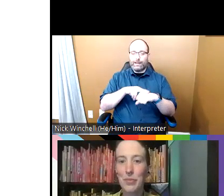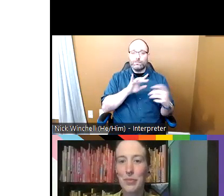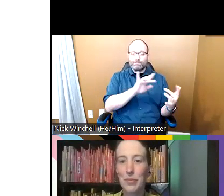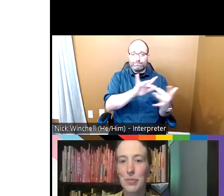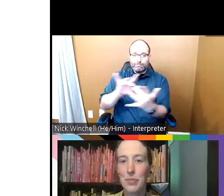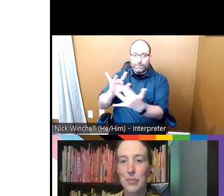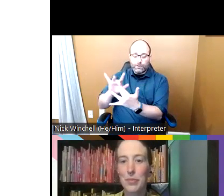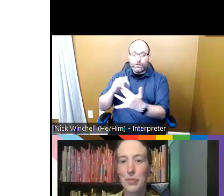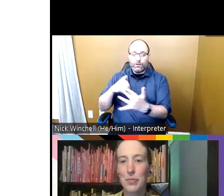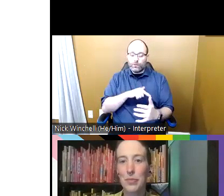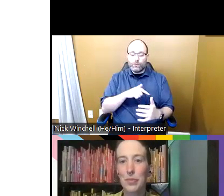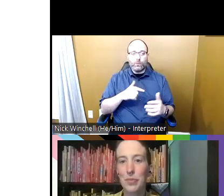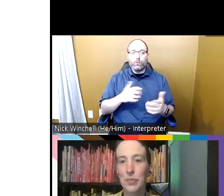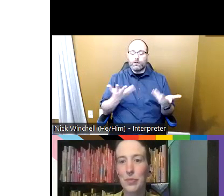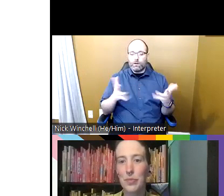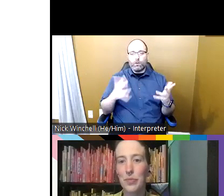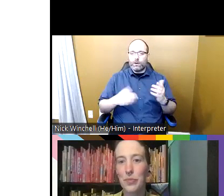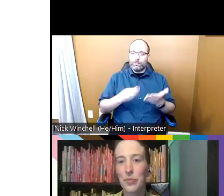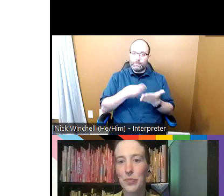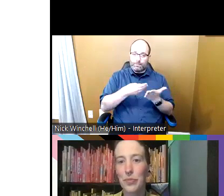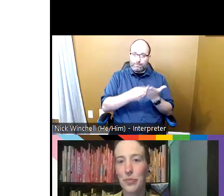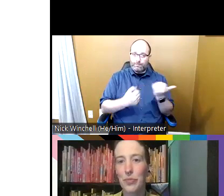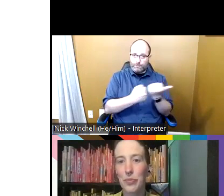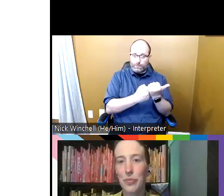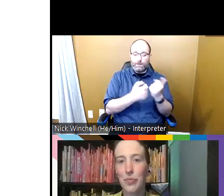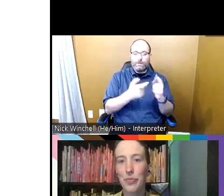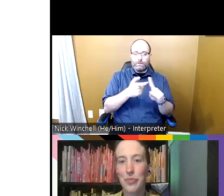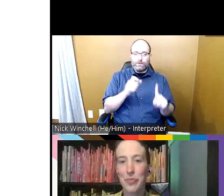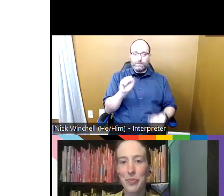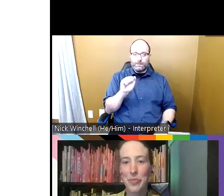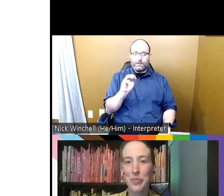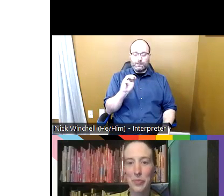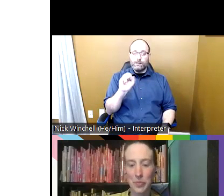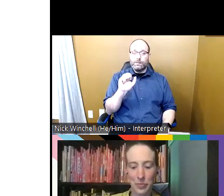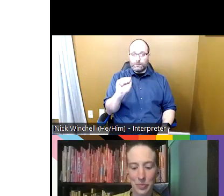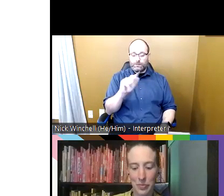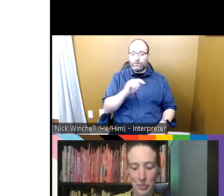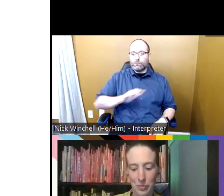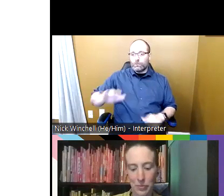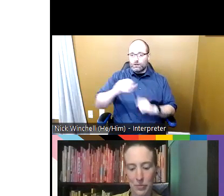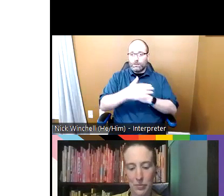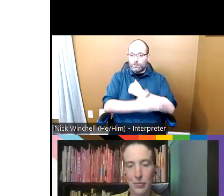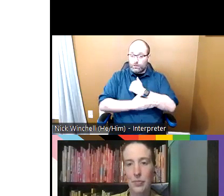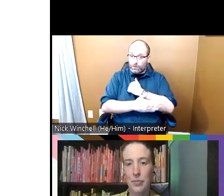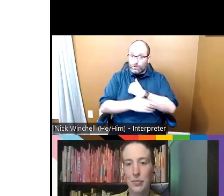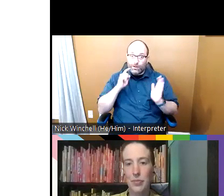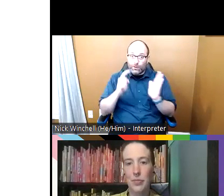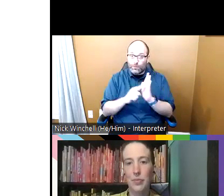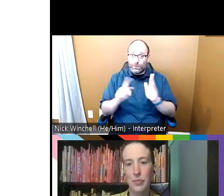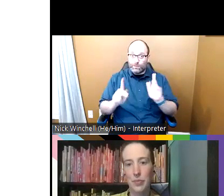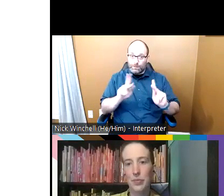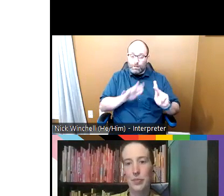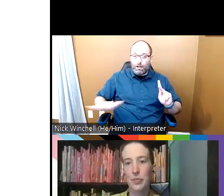we acknowledged, funded by SAMHSA. And in each region of the country, and I notice a lot of you come from all over the place, which